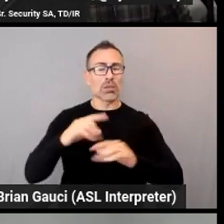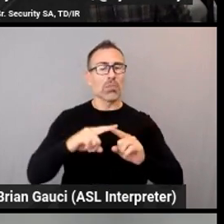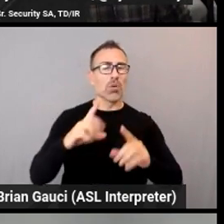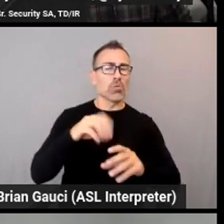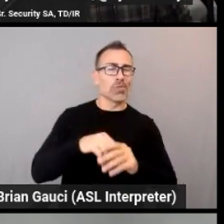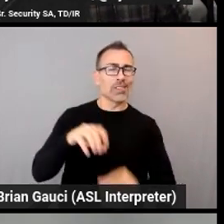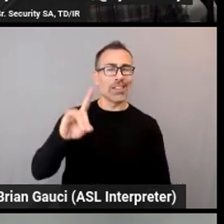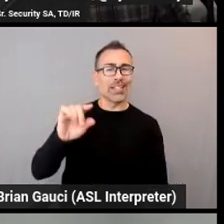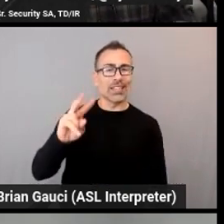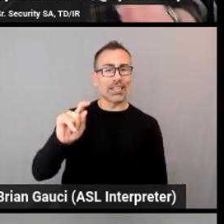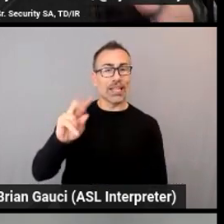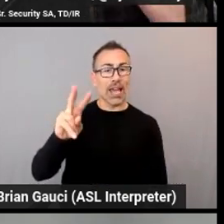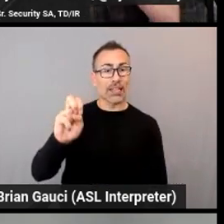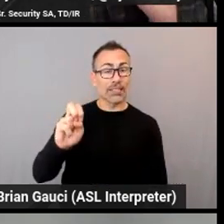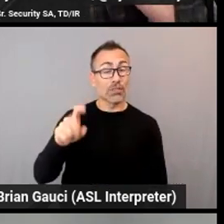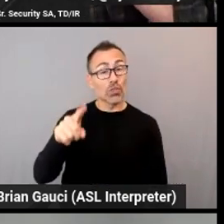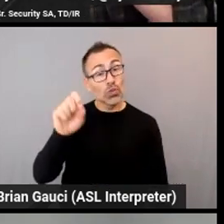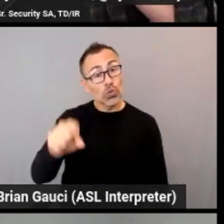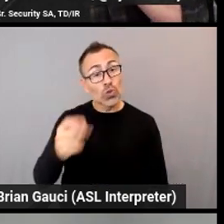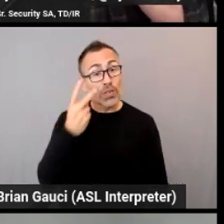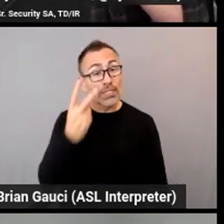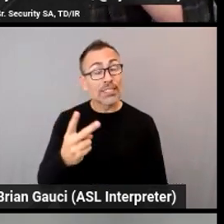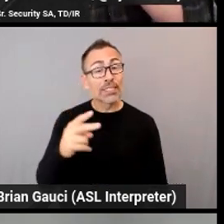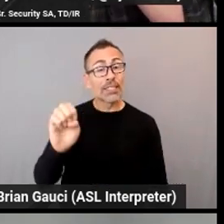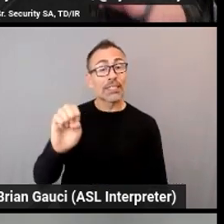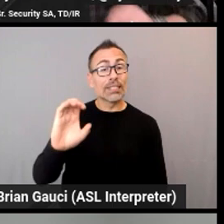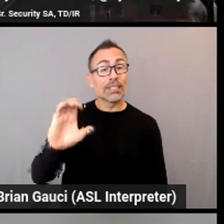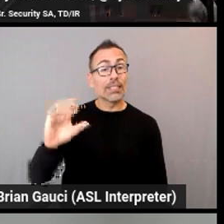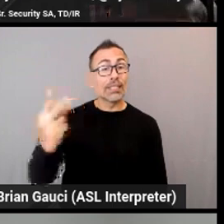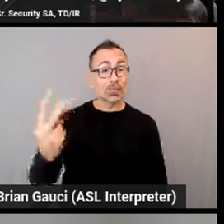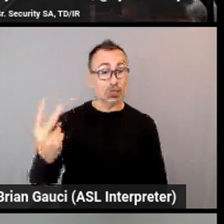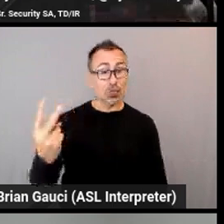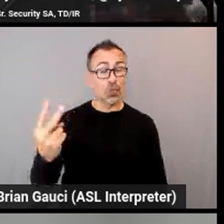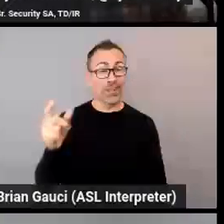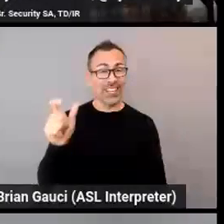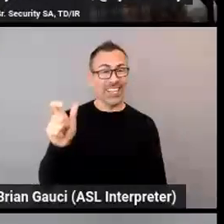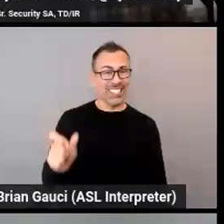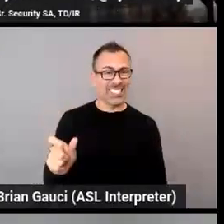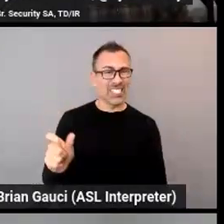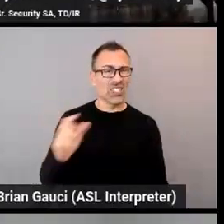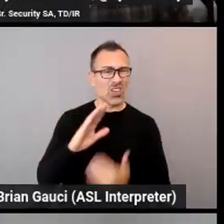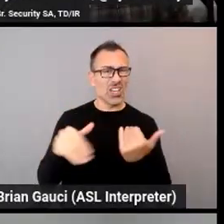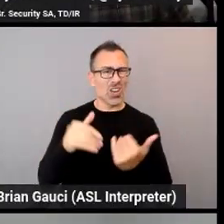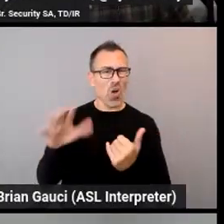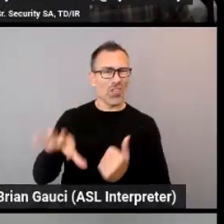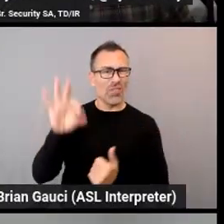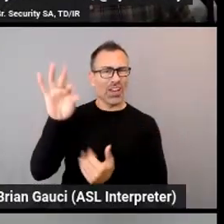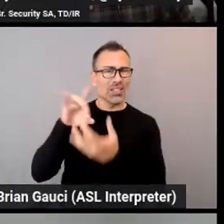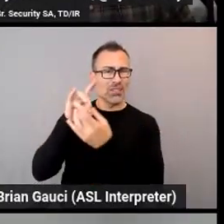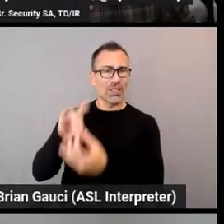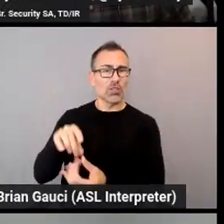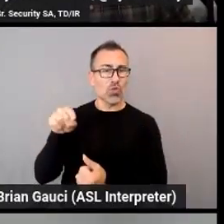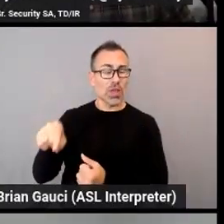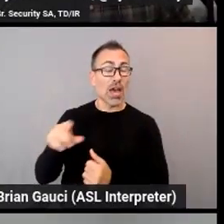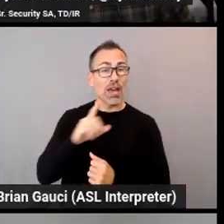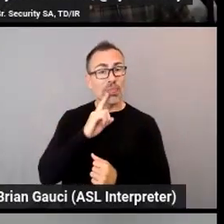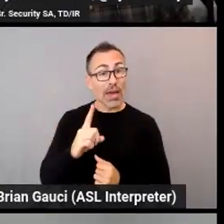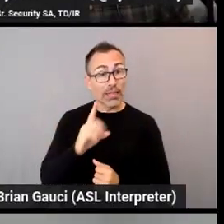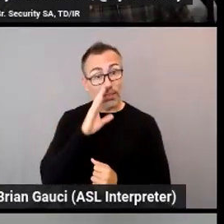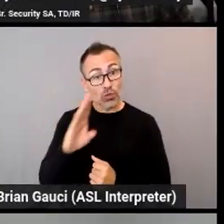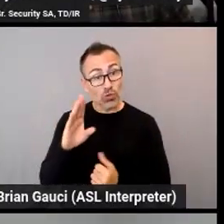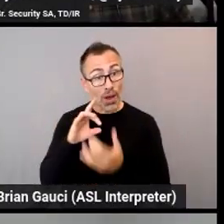an EC2 instance and you could look at all the findings that an EC2 instance has. And that's a very direct, relatable relationship. But